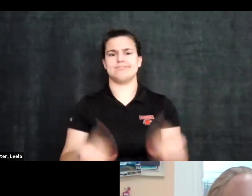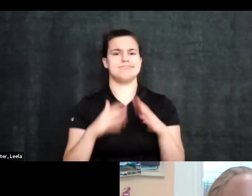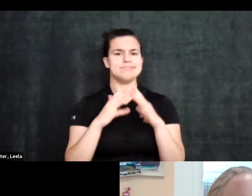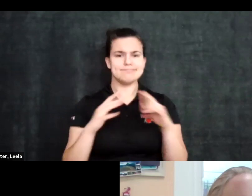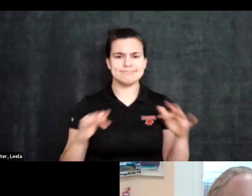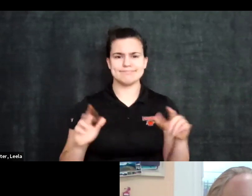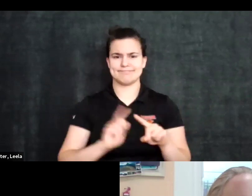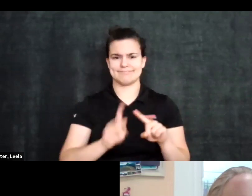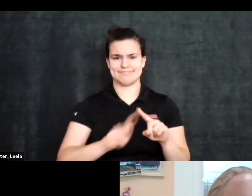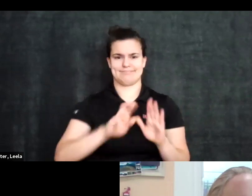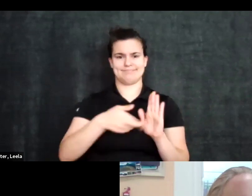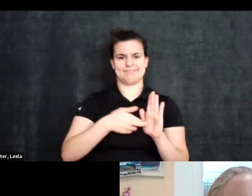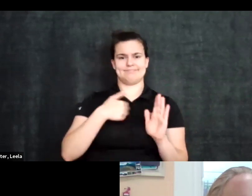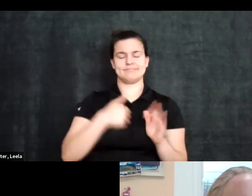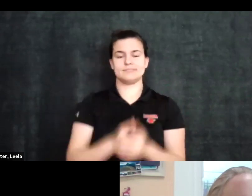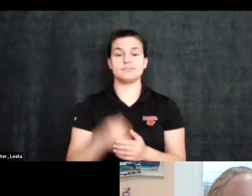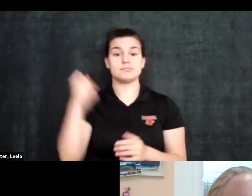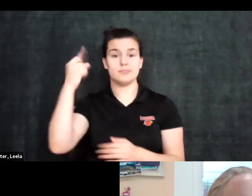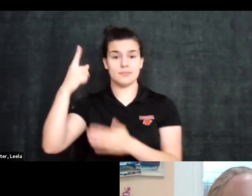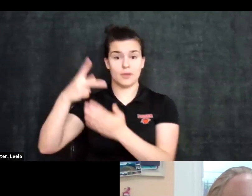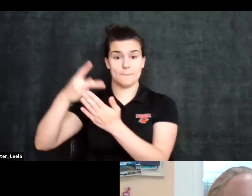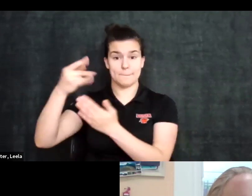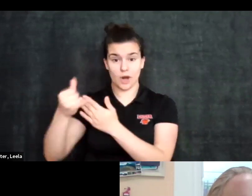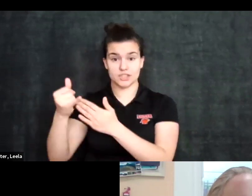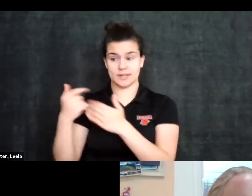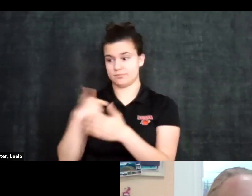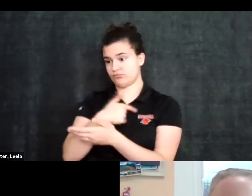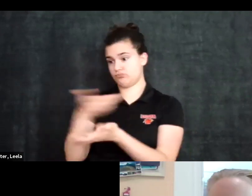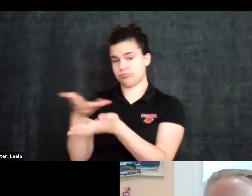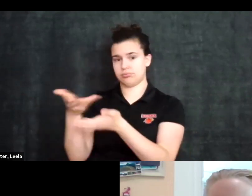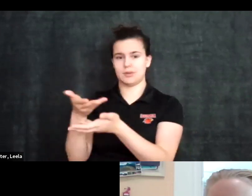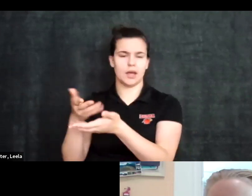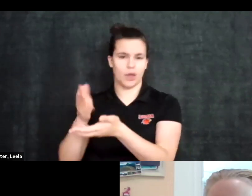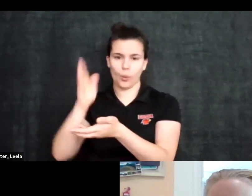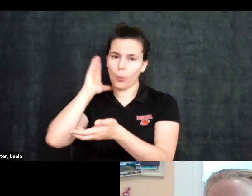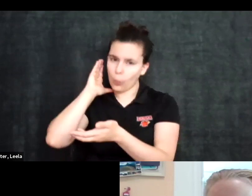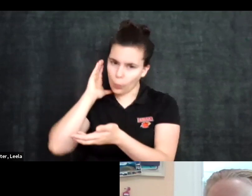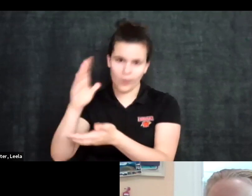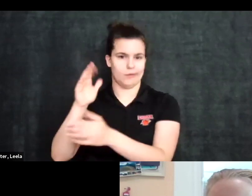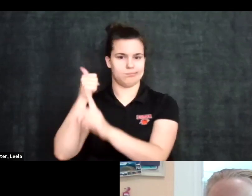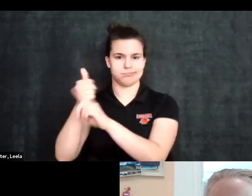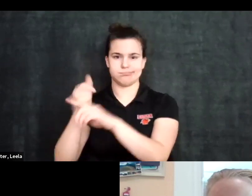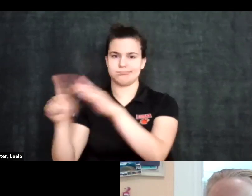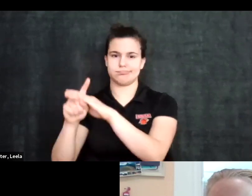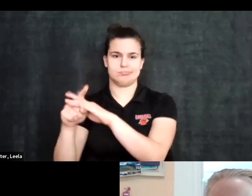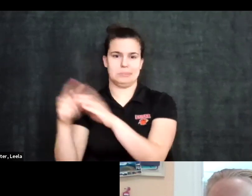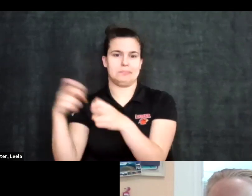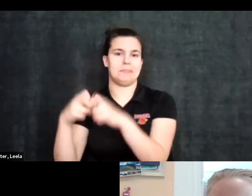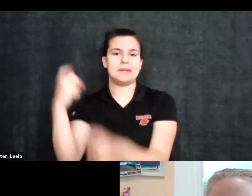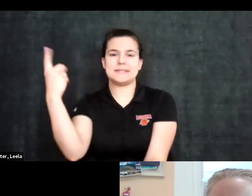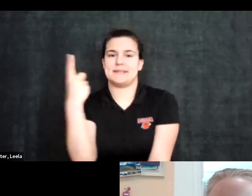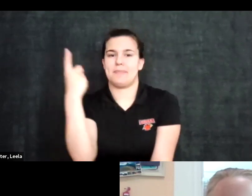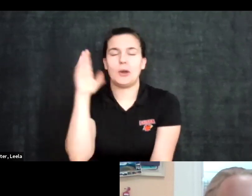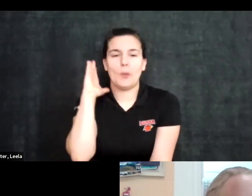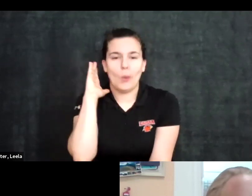that anybody does that don't wind up with some kind of a specific design issue or something that pops up